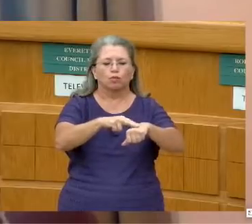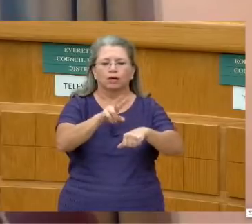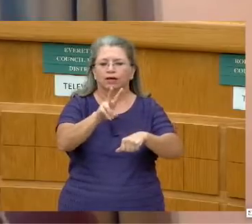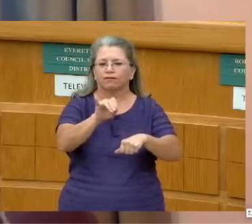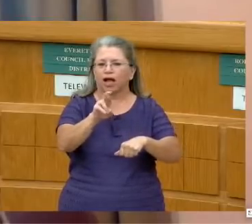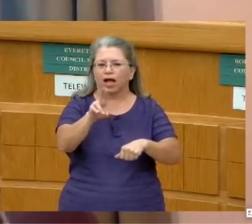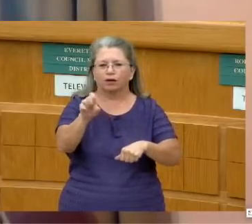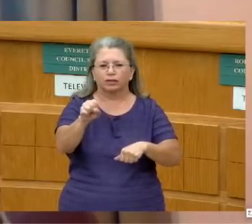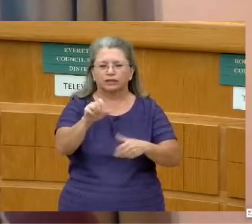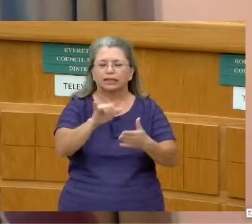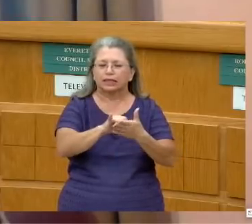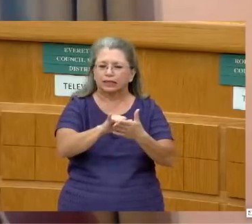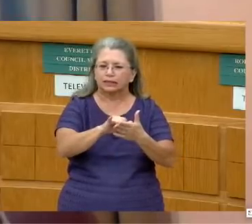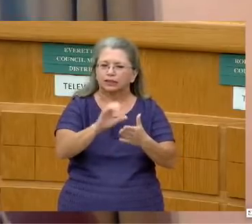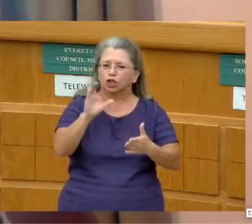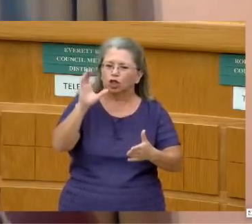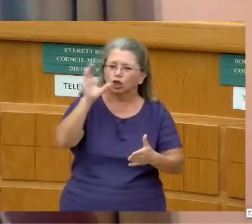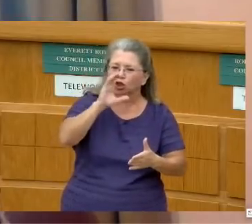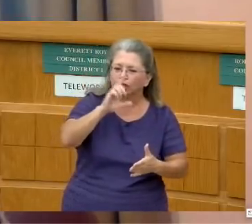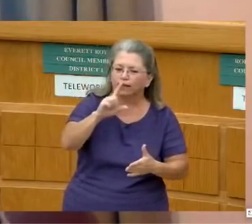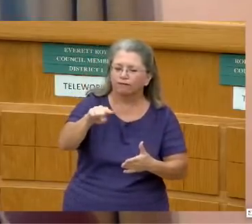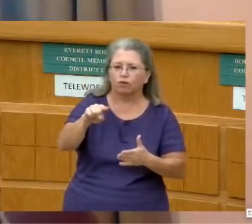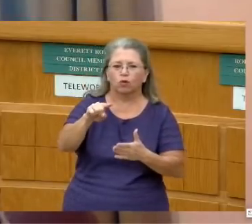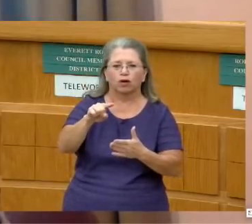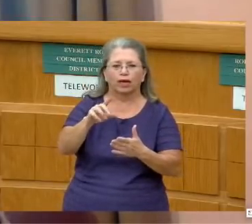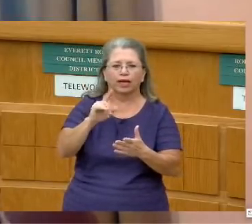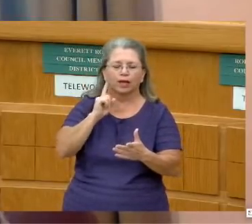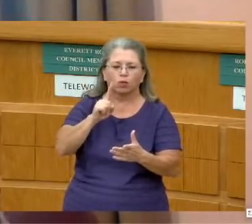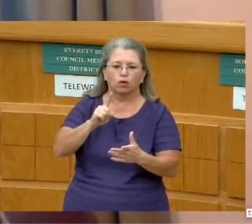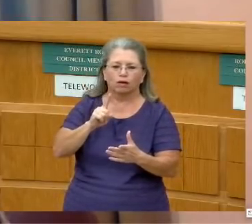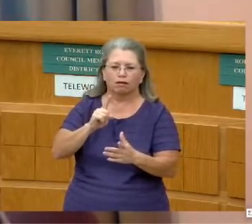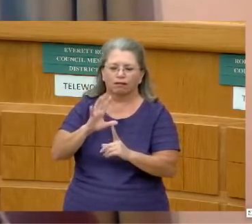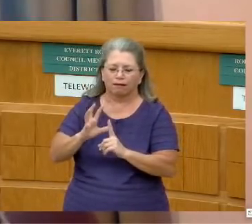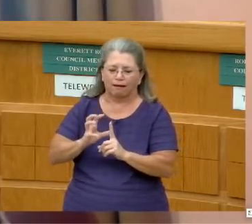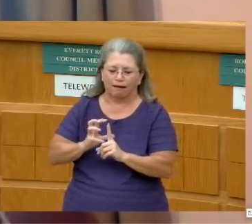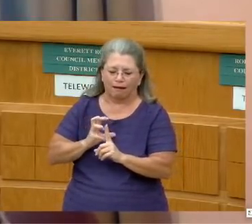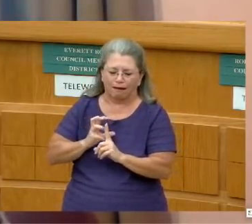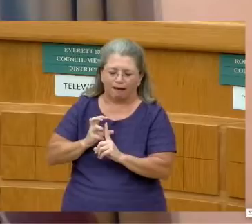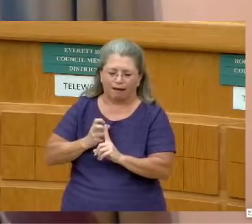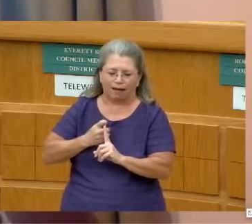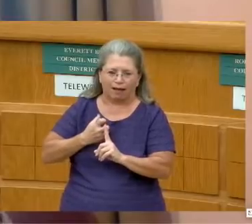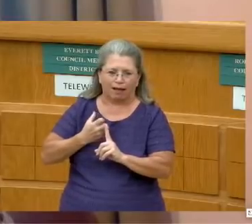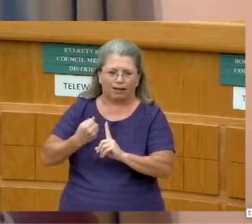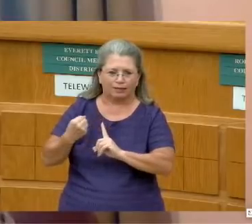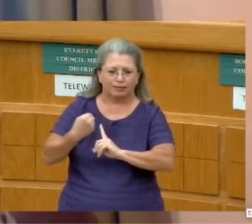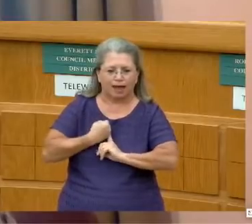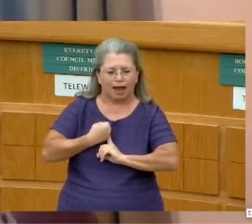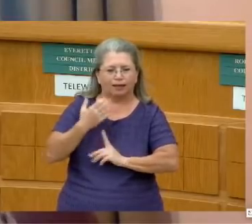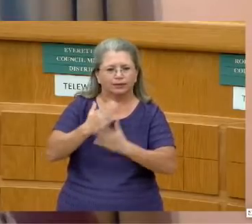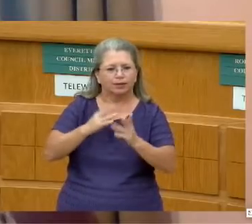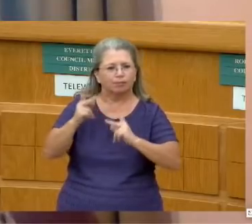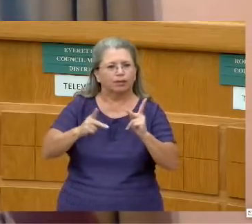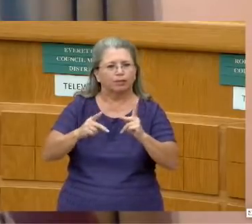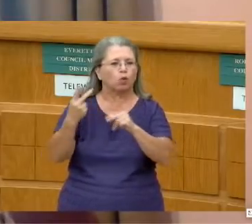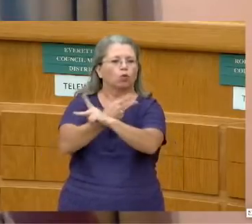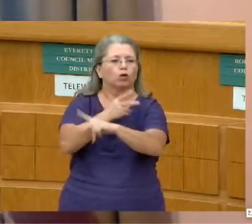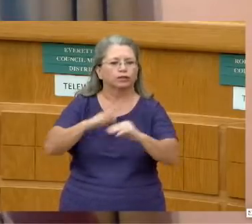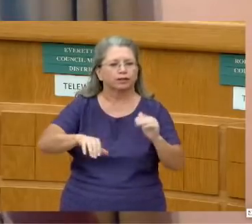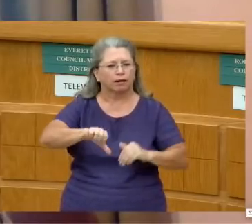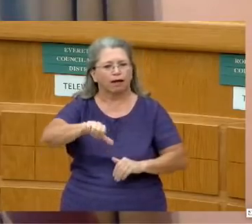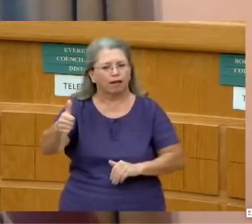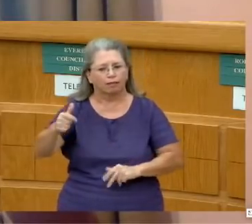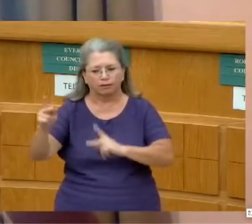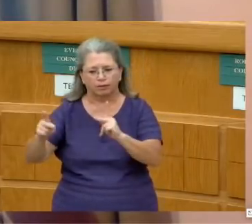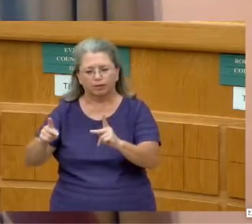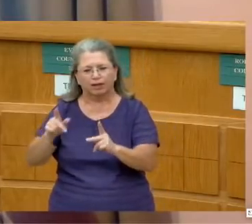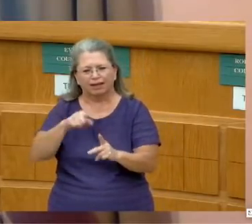for a host and attacks some individuals a lot worse than others. These are our citizens and